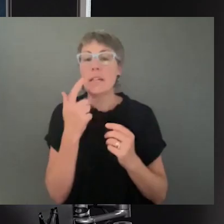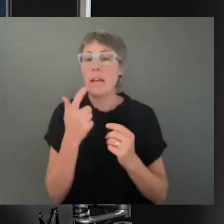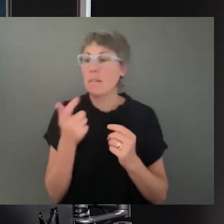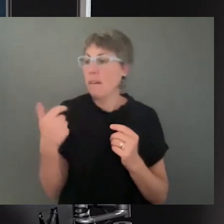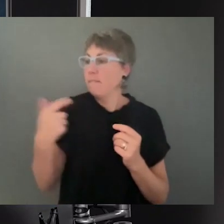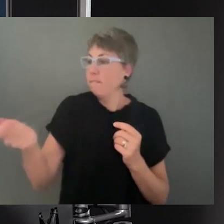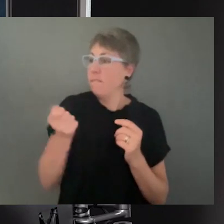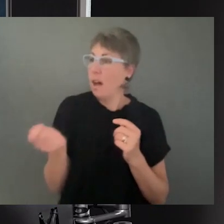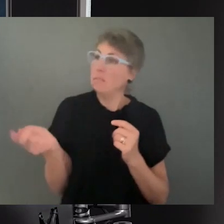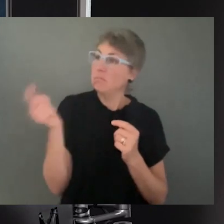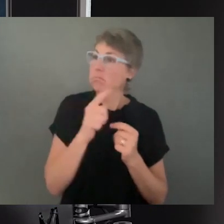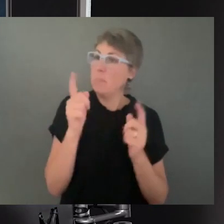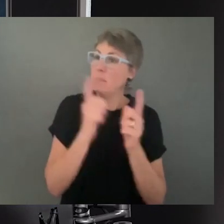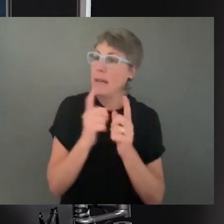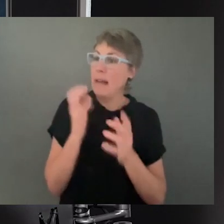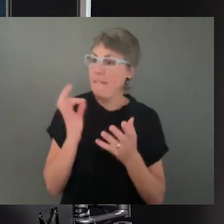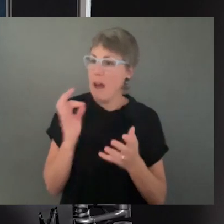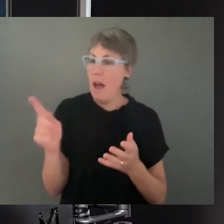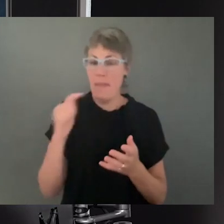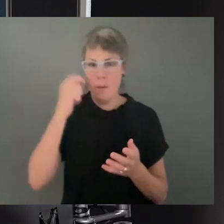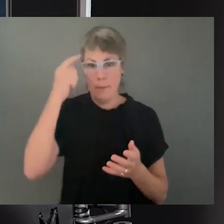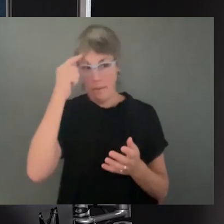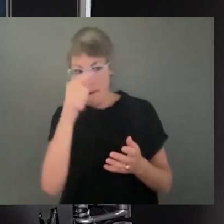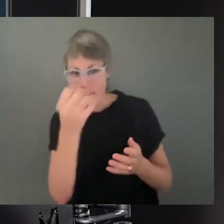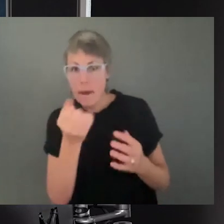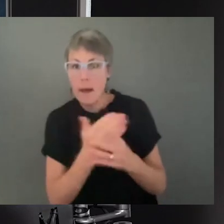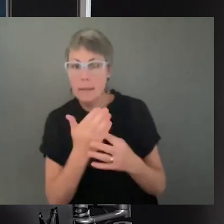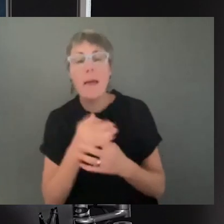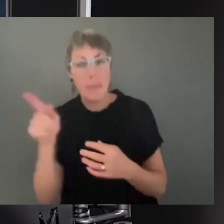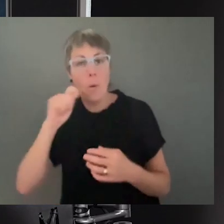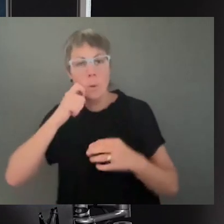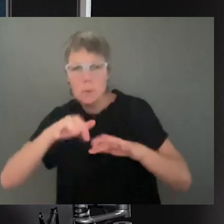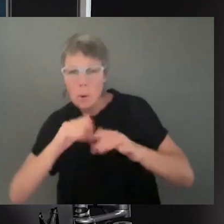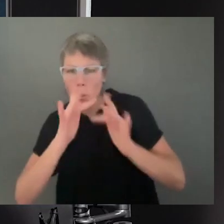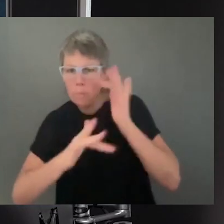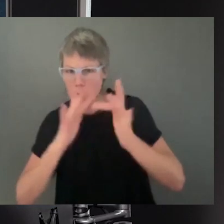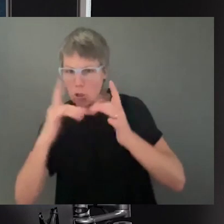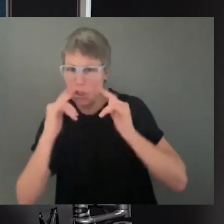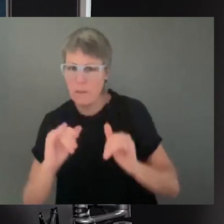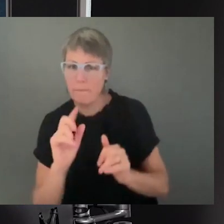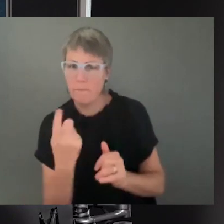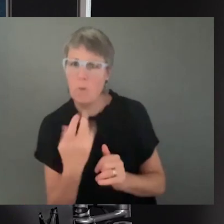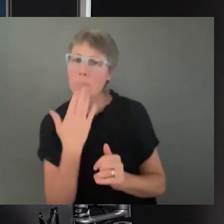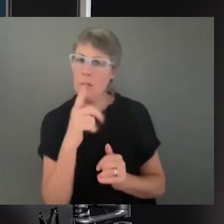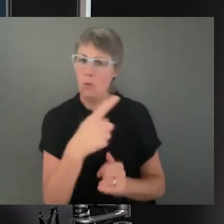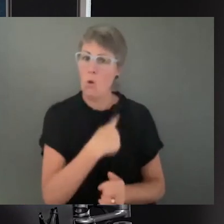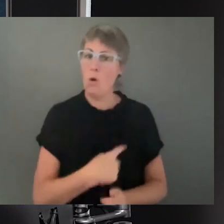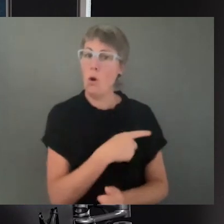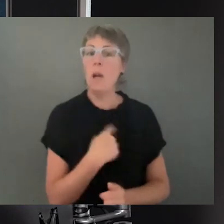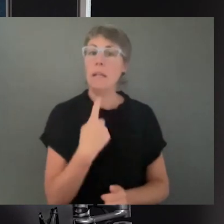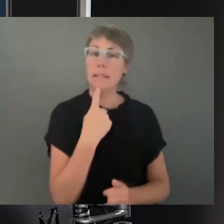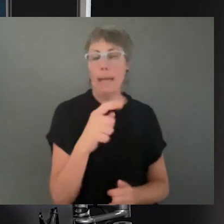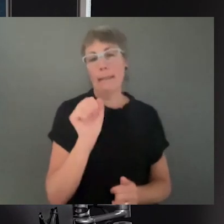access is either available or not available. Hearing from Megan Spindler-Smith, the acting CEO of People with Disability